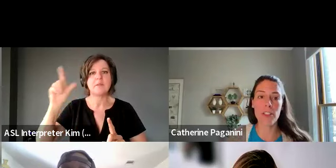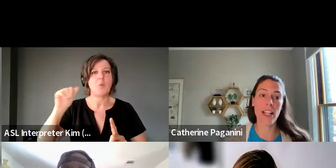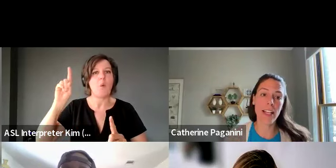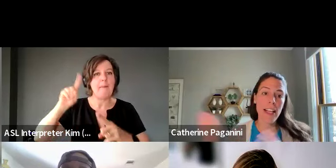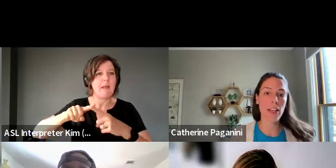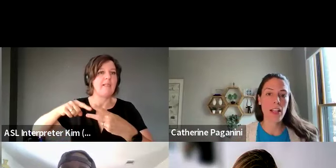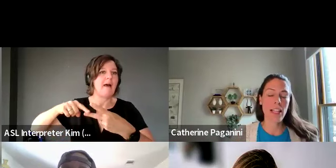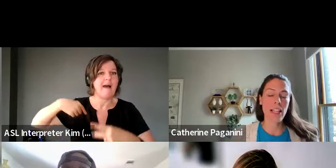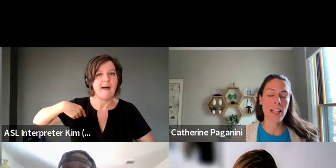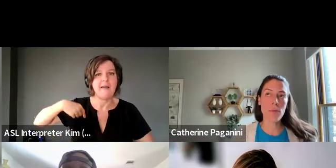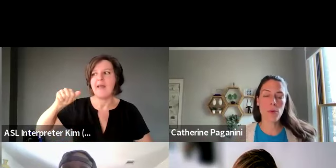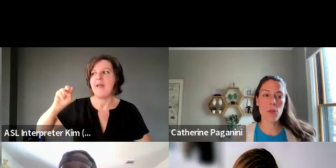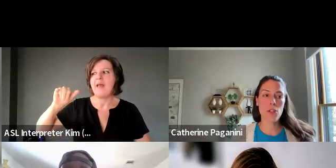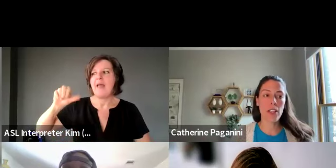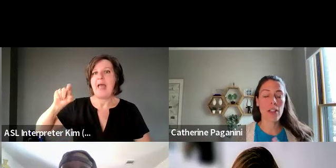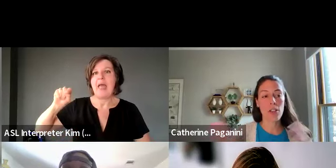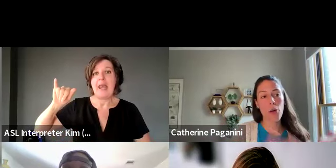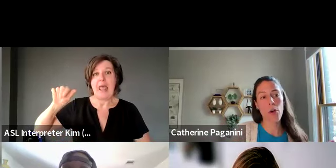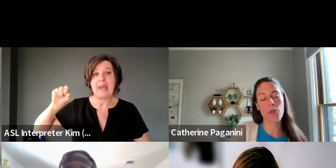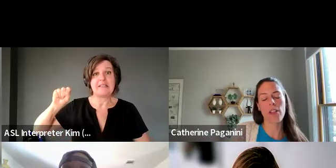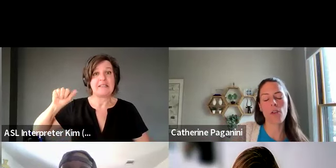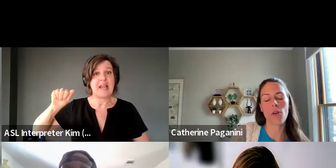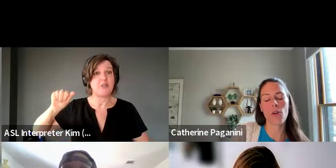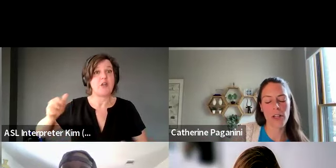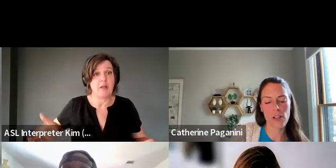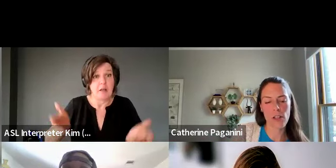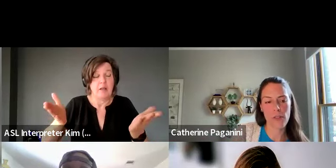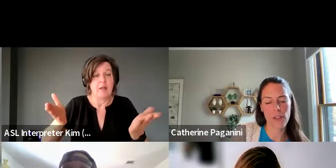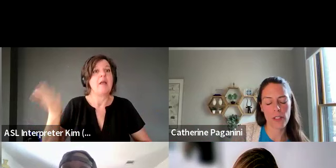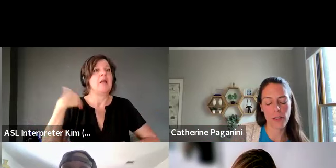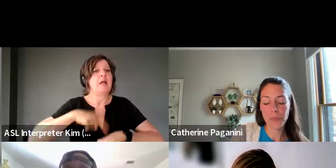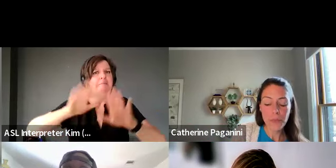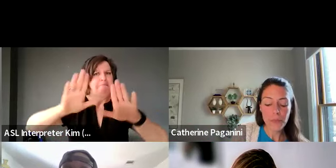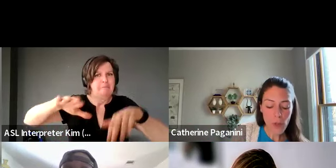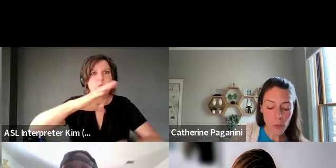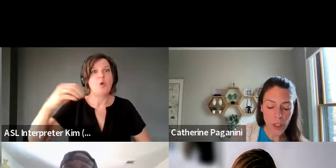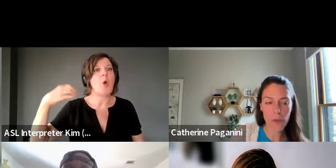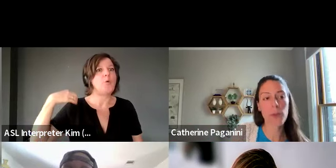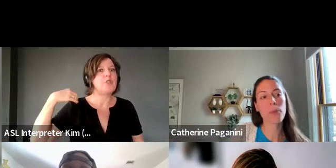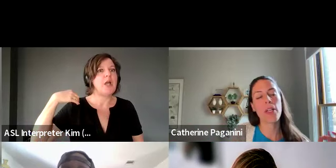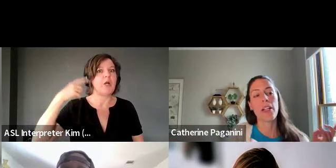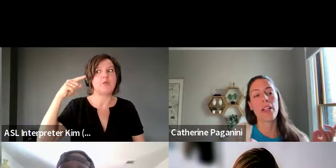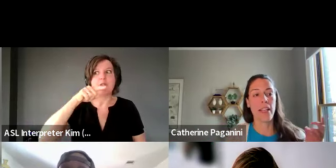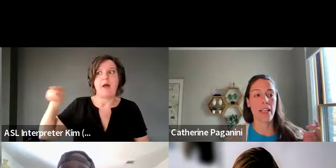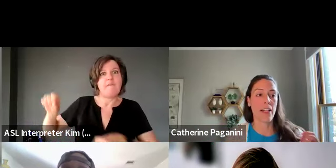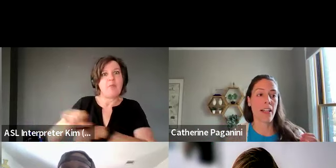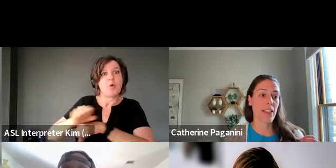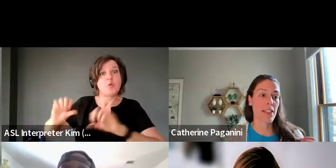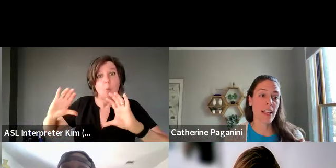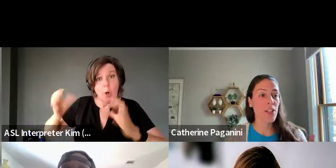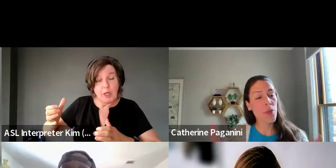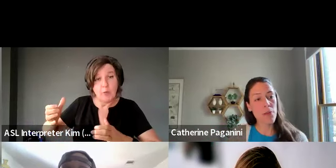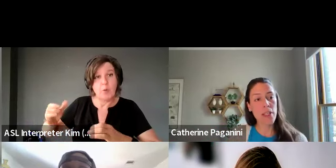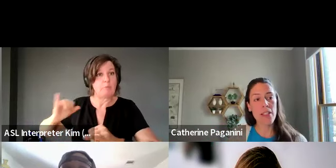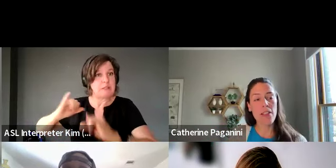pushed a lot them, because it's like, hey, last time we were pushing the co-chairs of the working group, then like